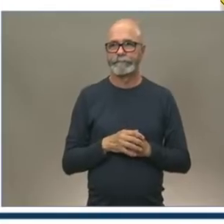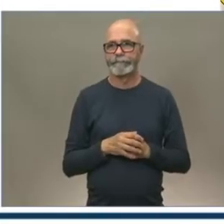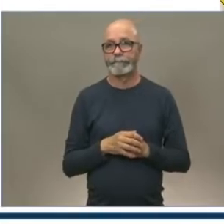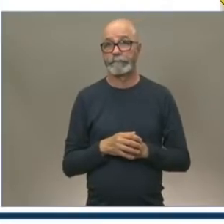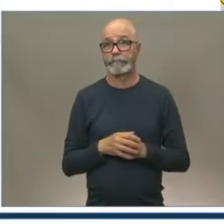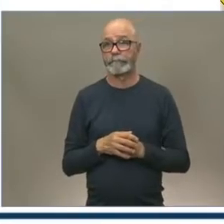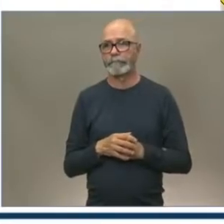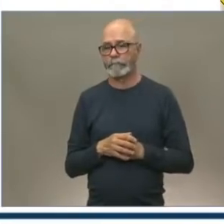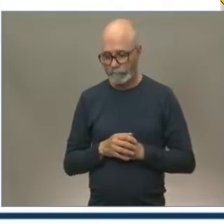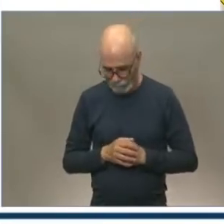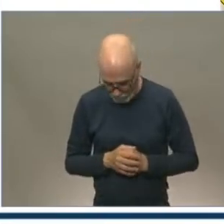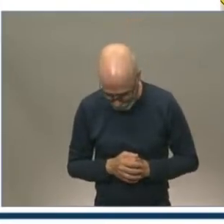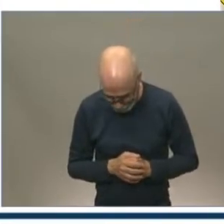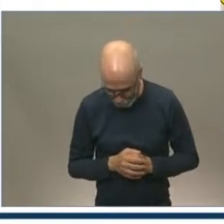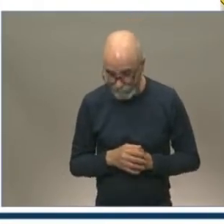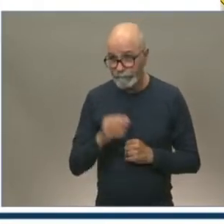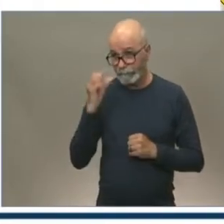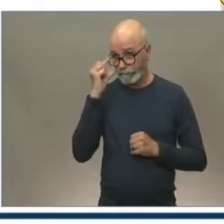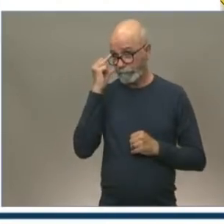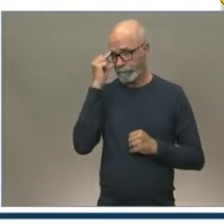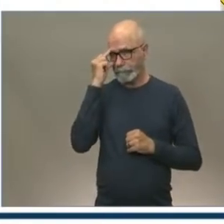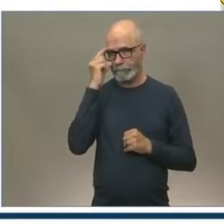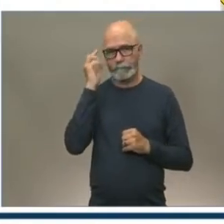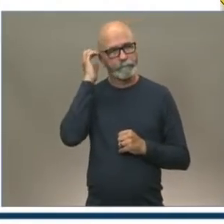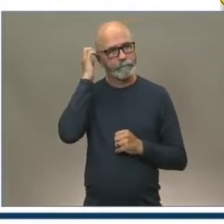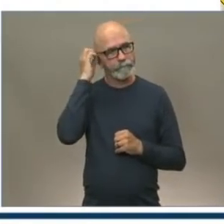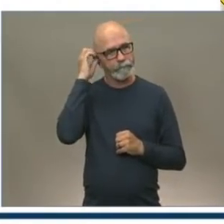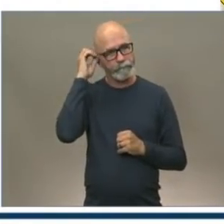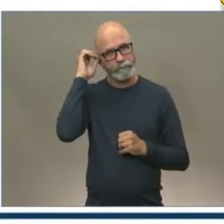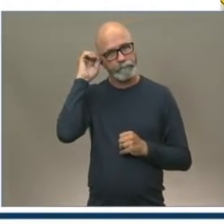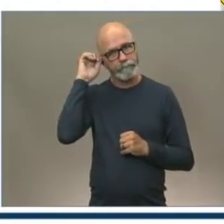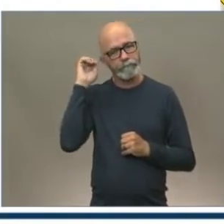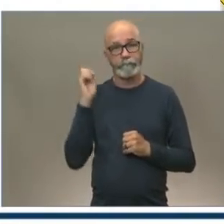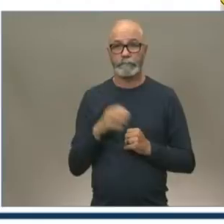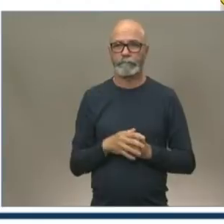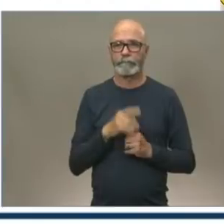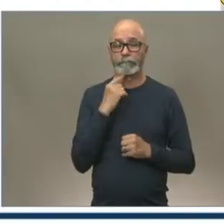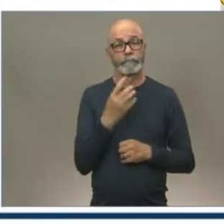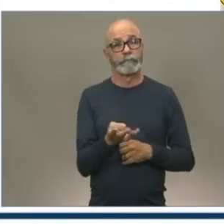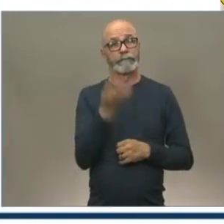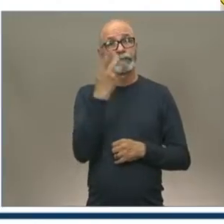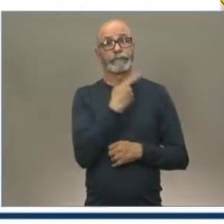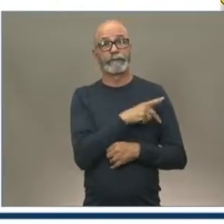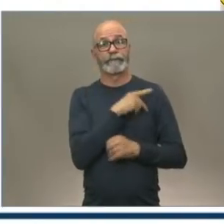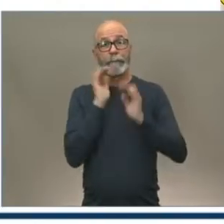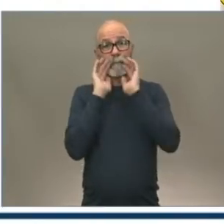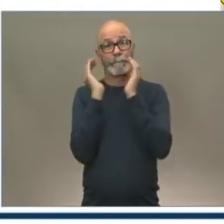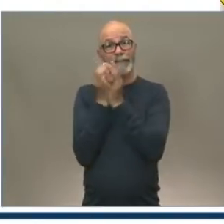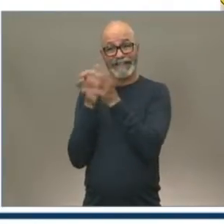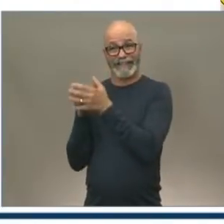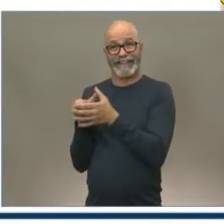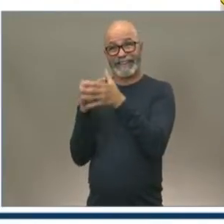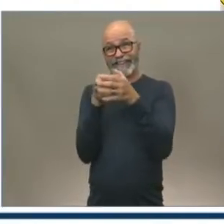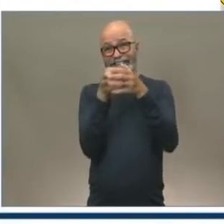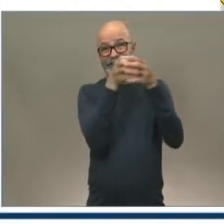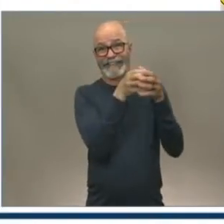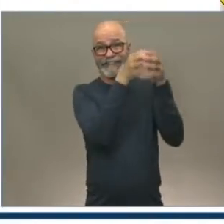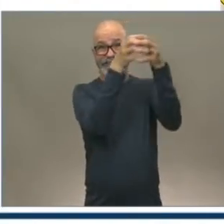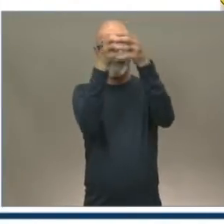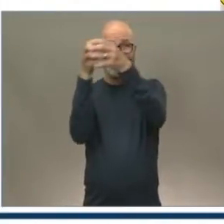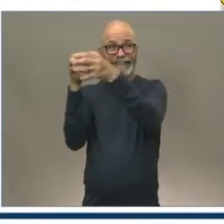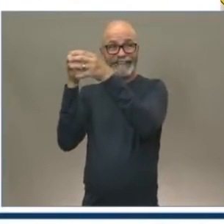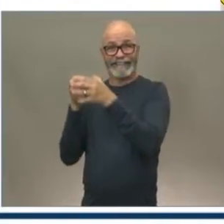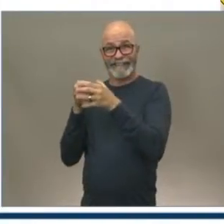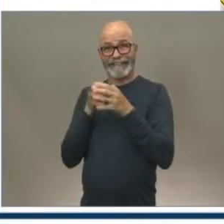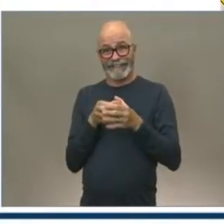Hello. What does it mean for the Atlantic bubble? Should we still aim at a specific date or look at data